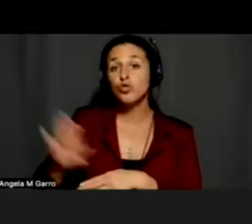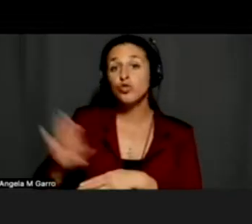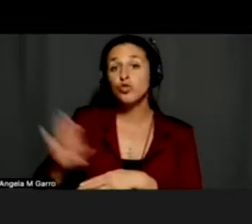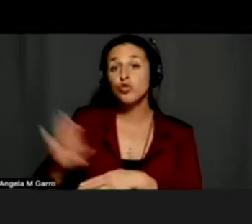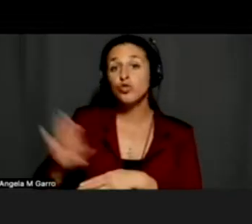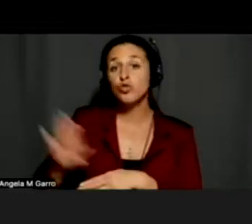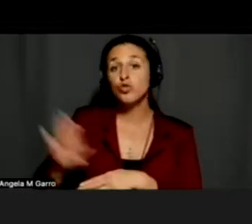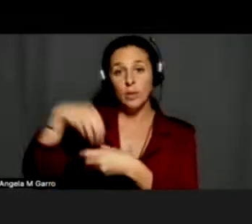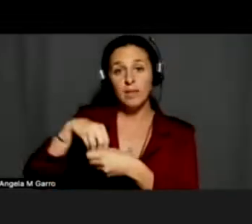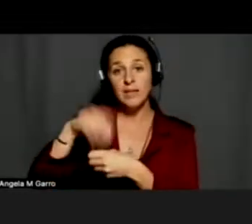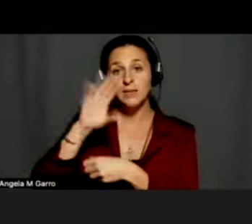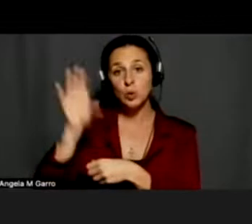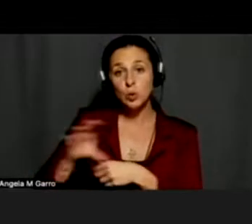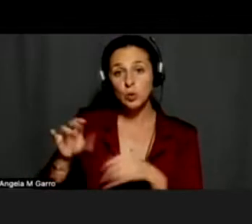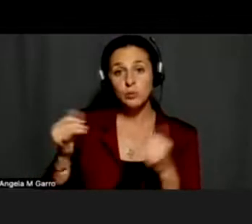Zoom now.